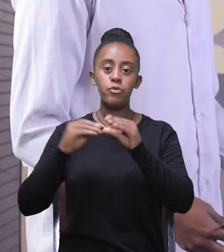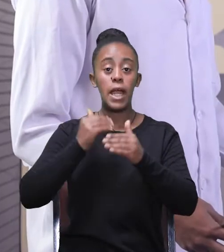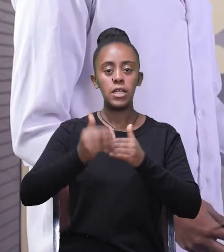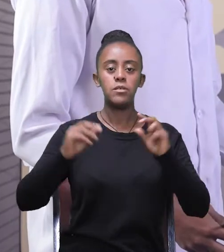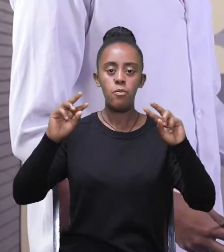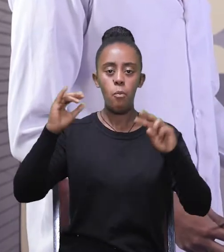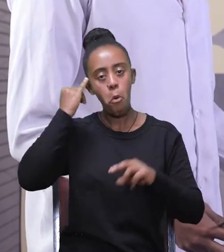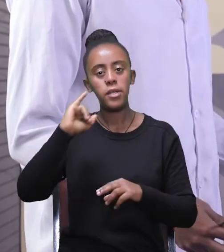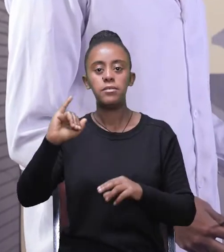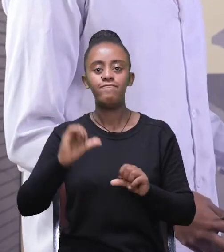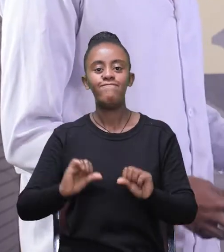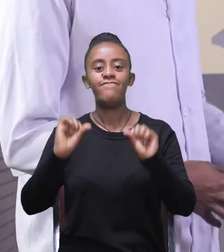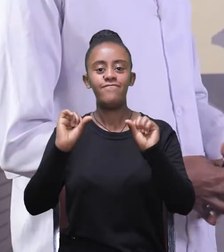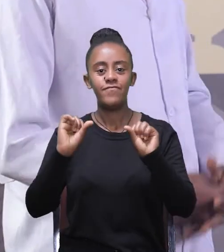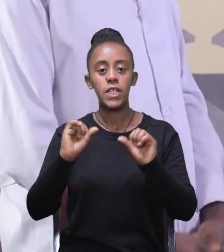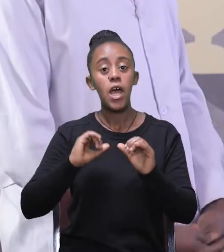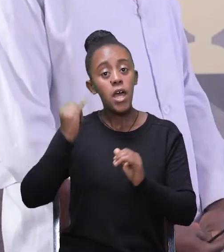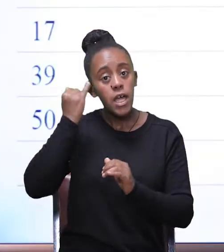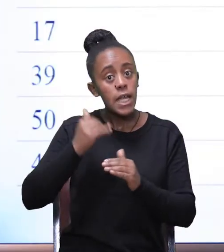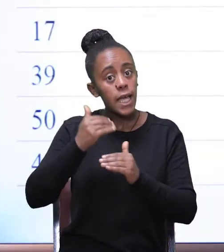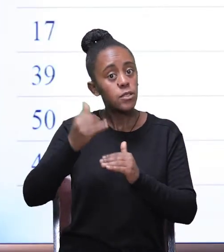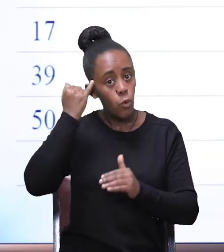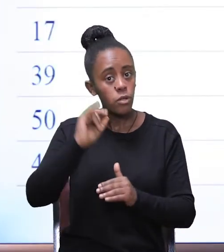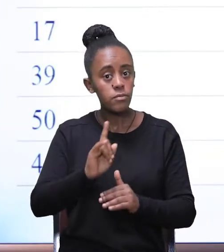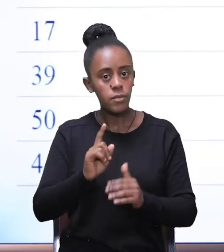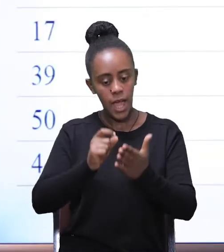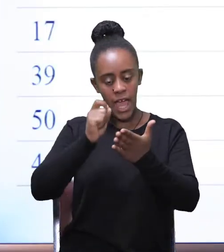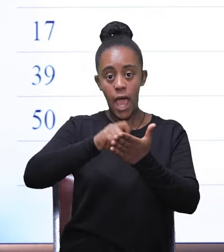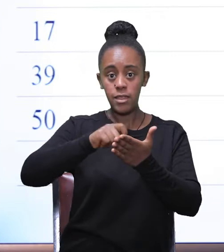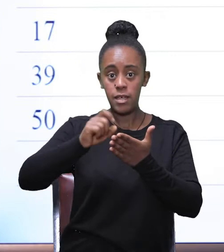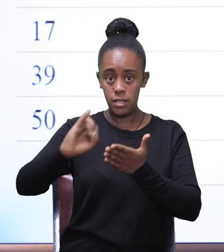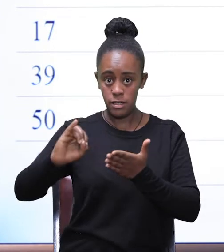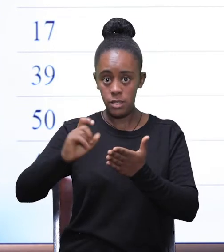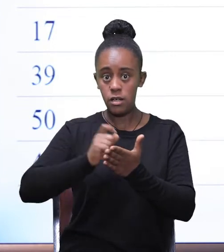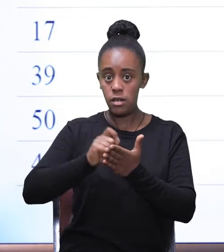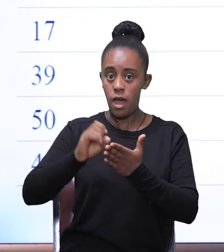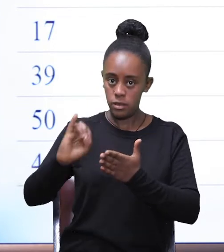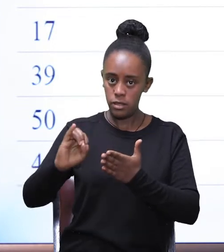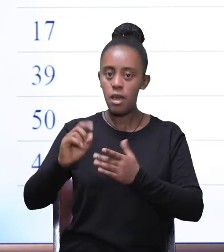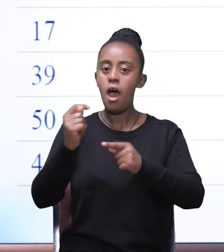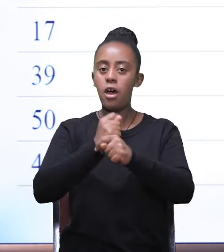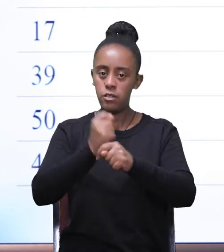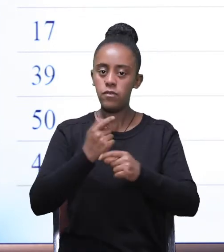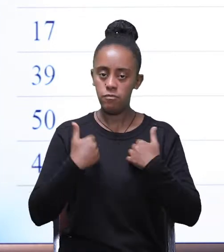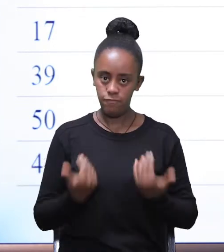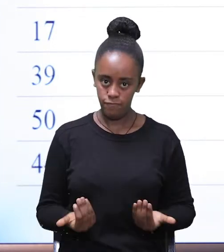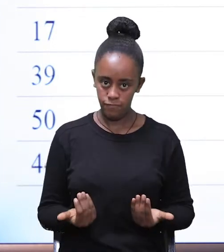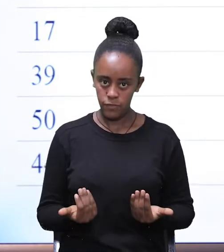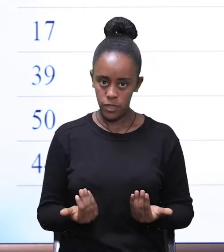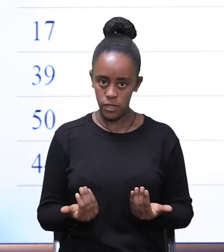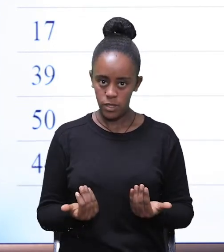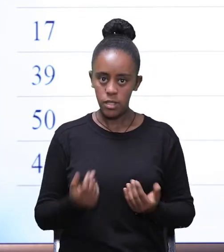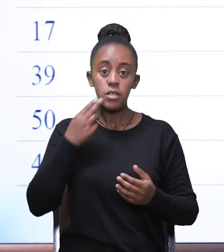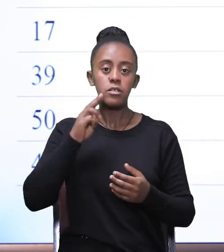point. The next point, it says, it is a writing activity. There is a writing activity here. Look